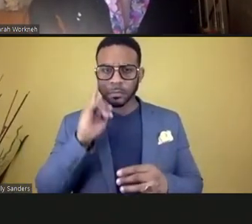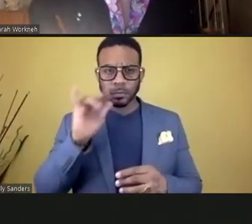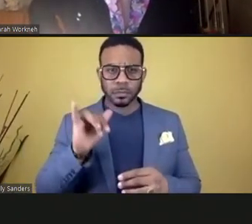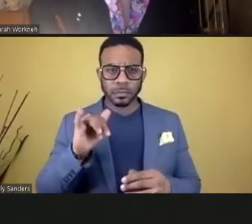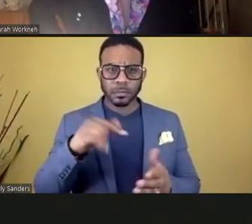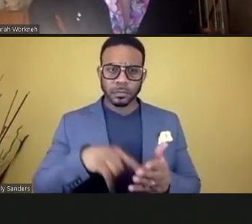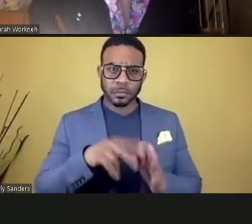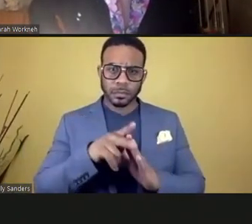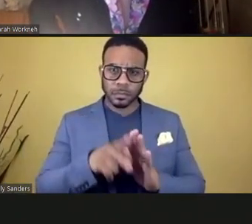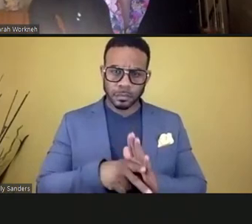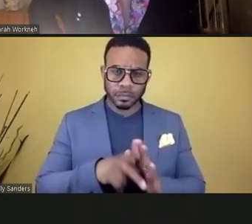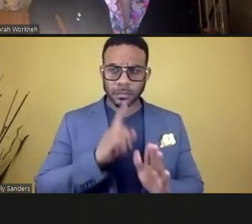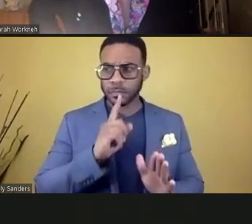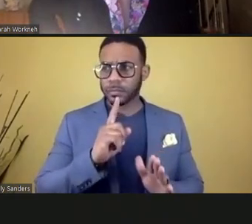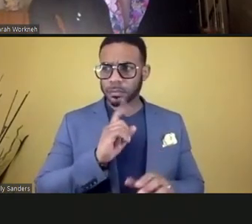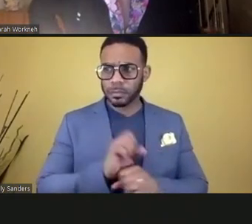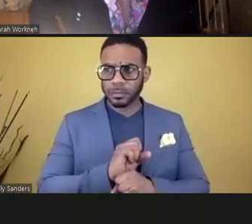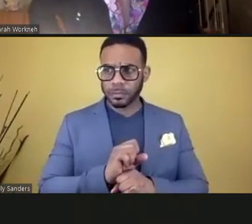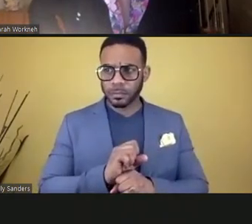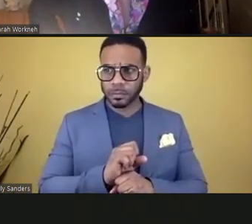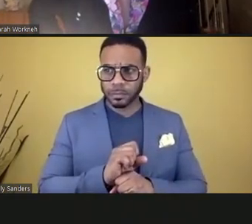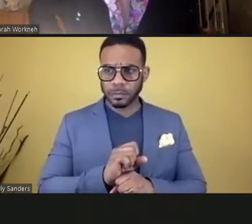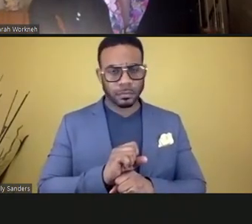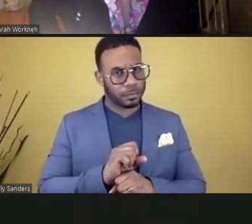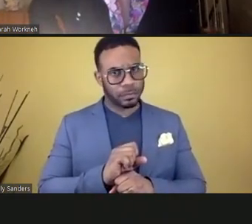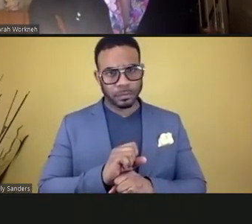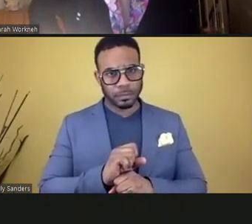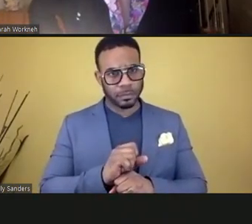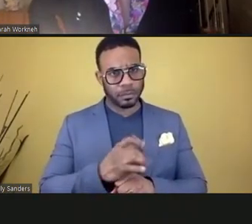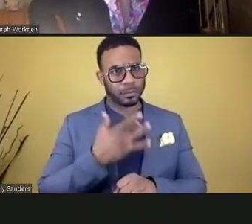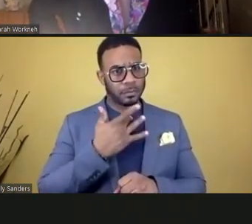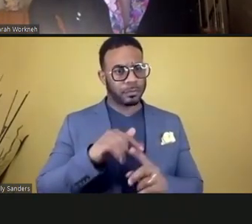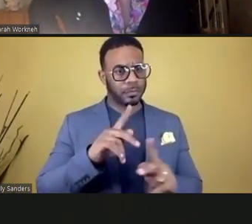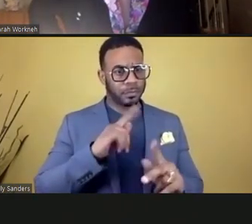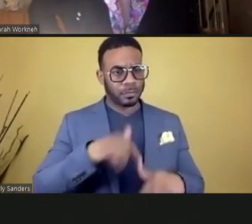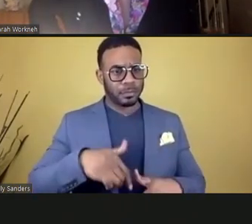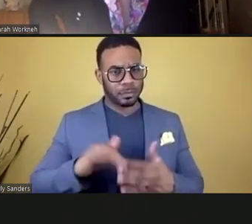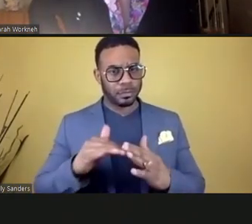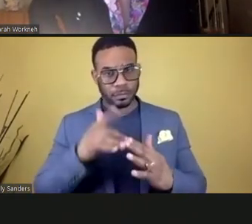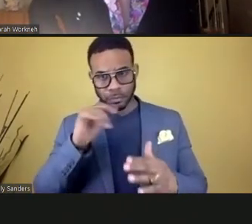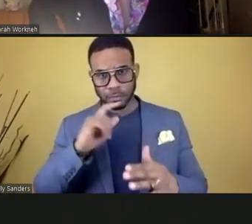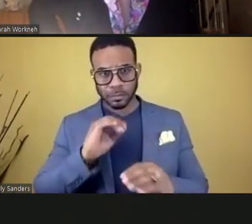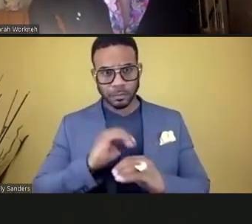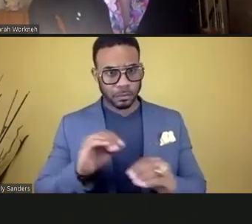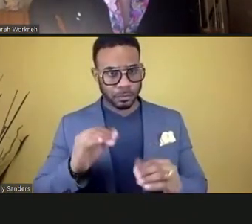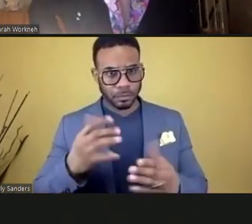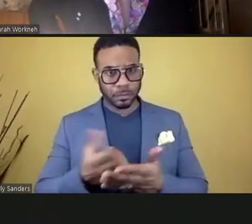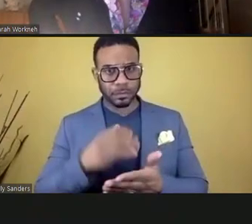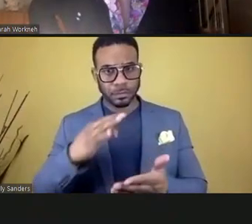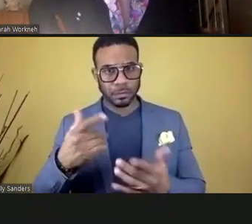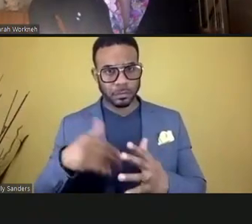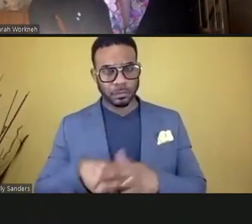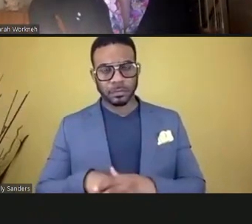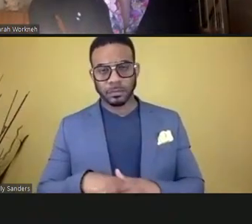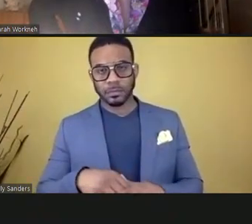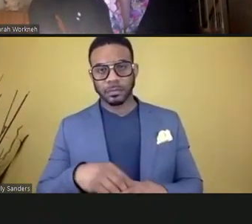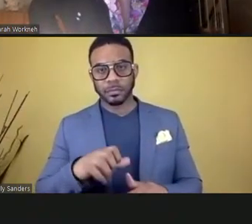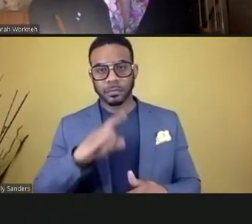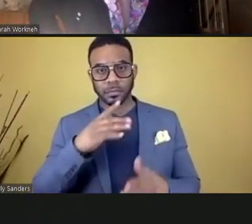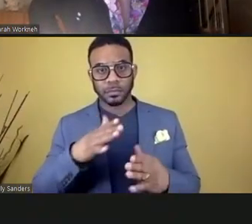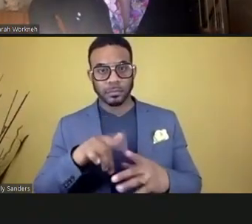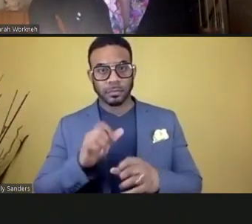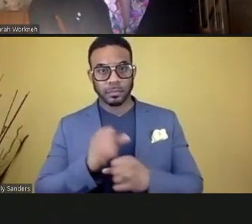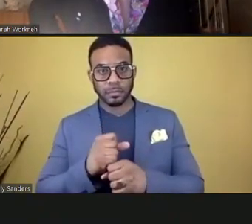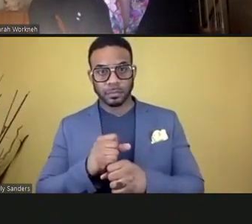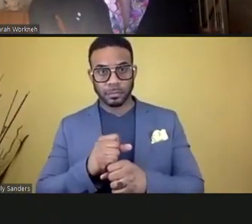this policy is really detrimental to people that live in this community because there's no income coming in. You know, this is a way to make